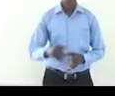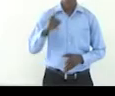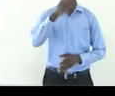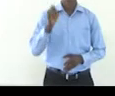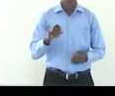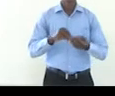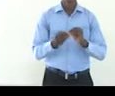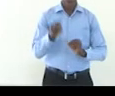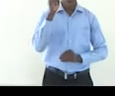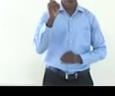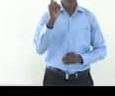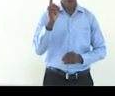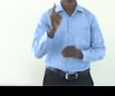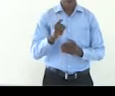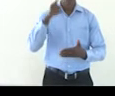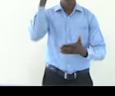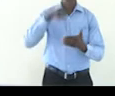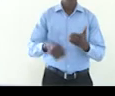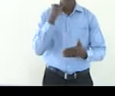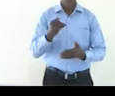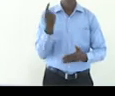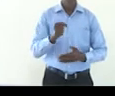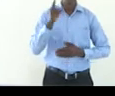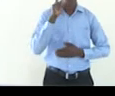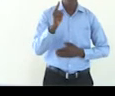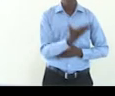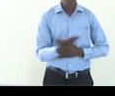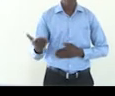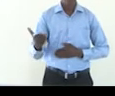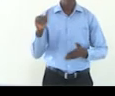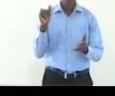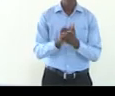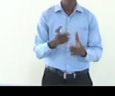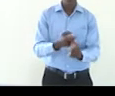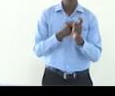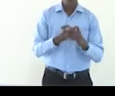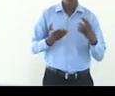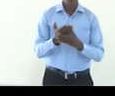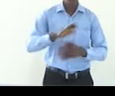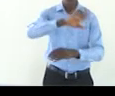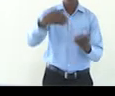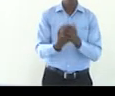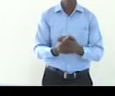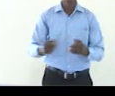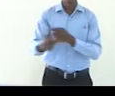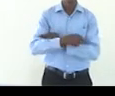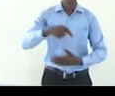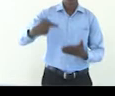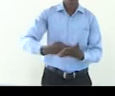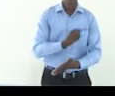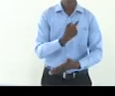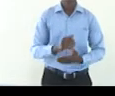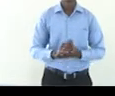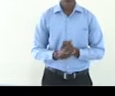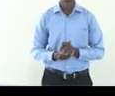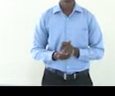Question number one. What is the one theme that runs through all of today's